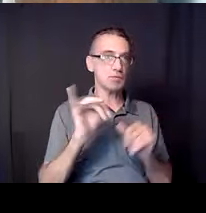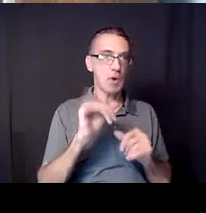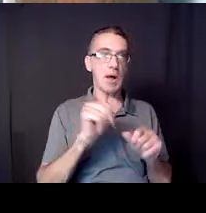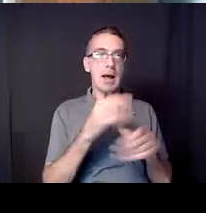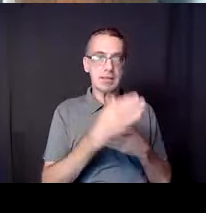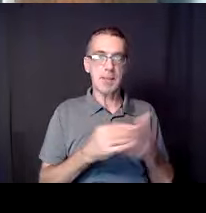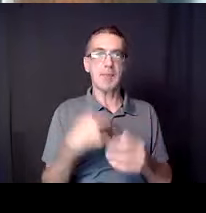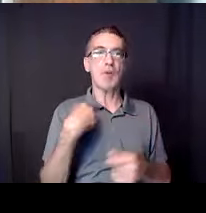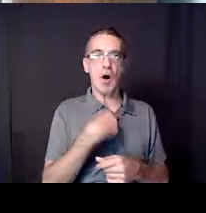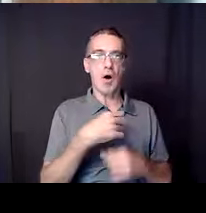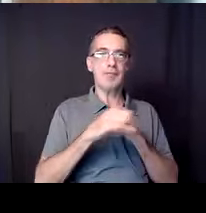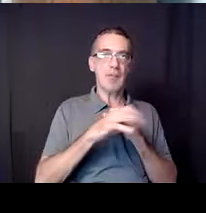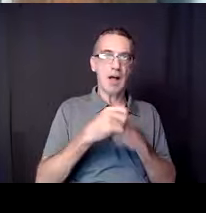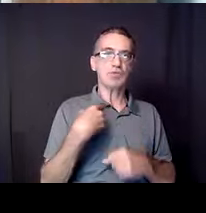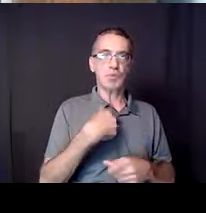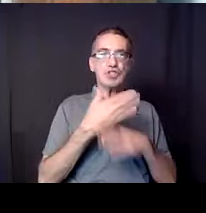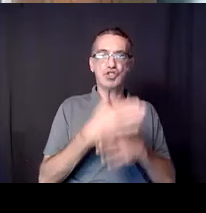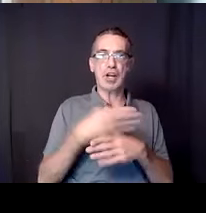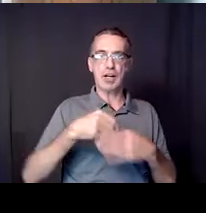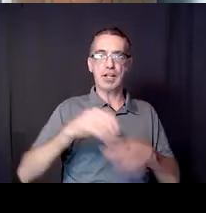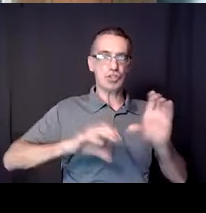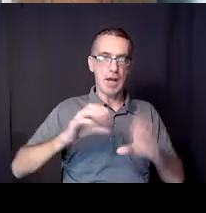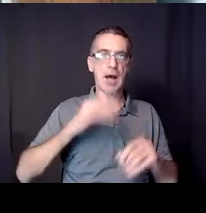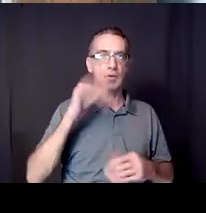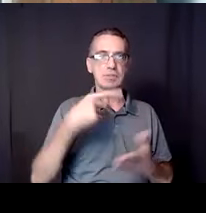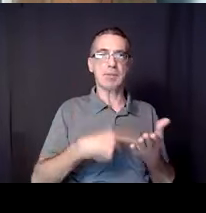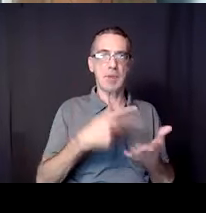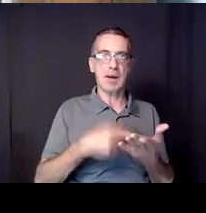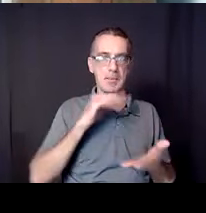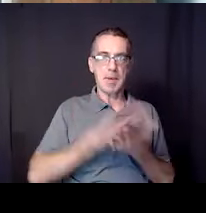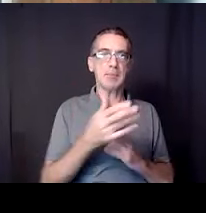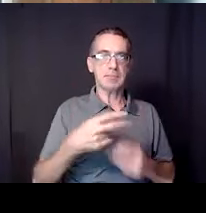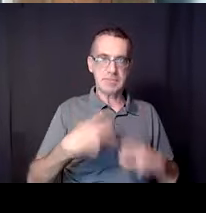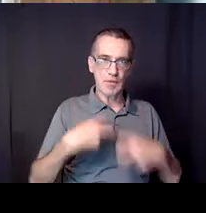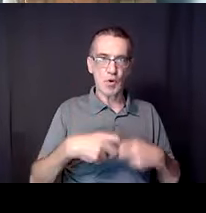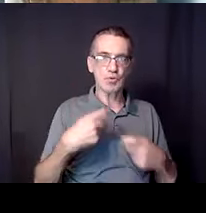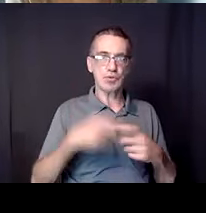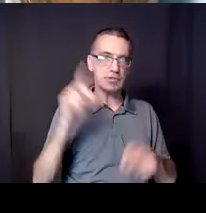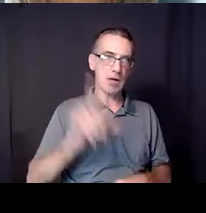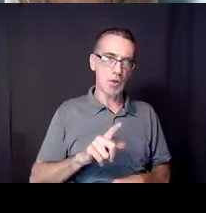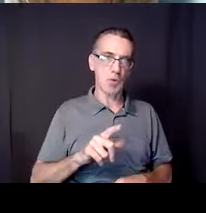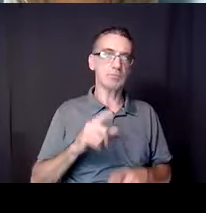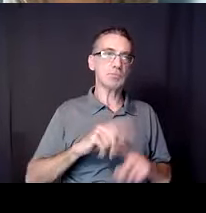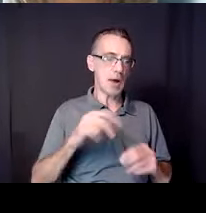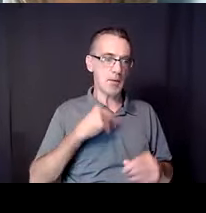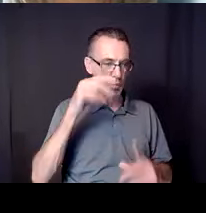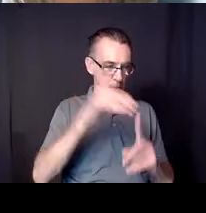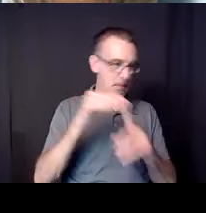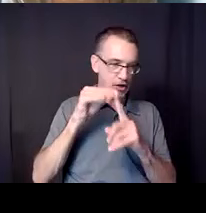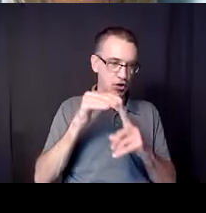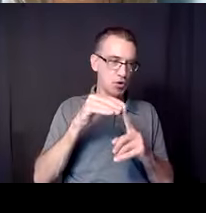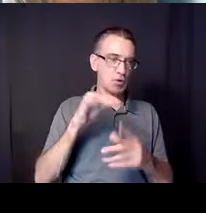as some of our flyers that we shared in the chat. I know sometimes it can be difficult to download. Just another